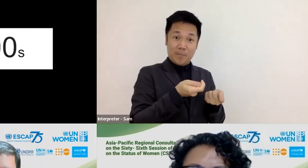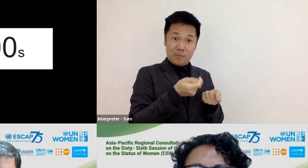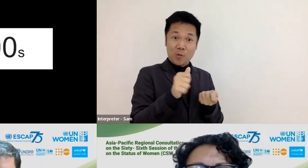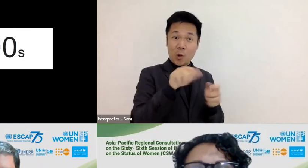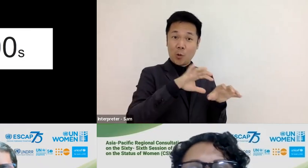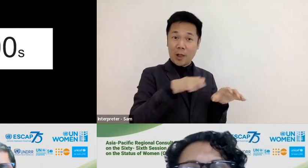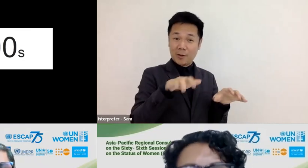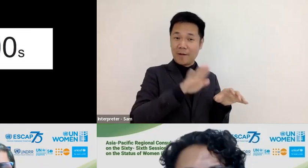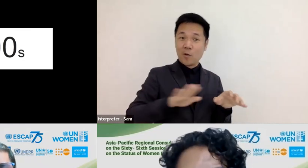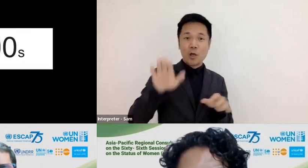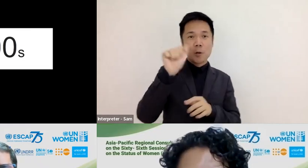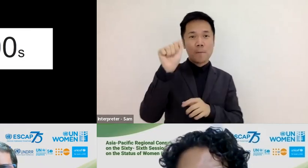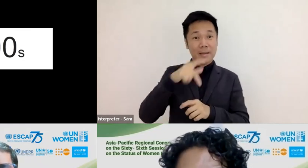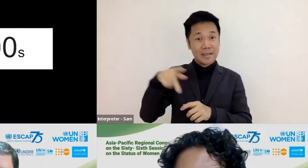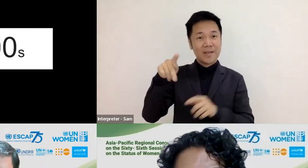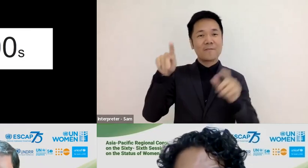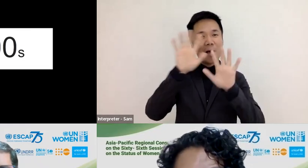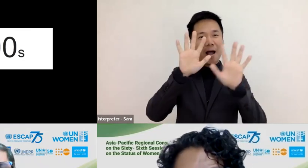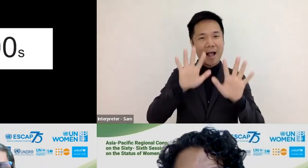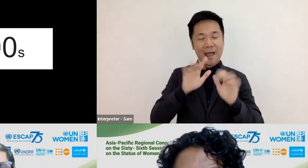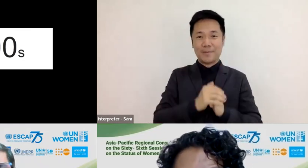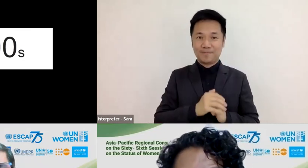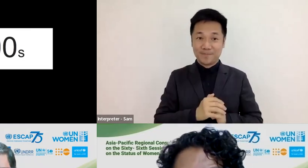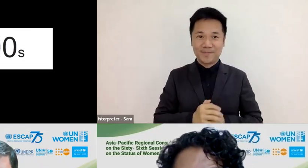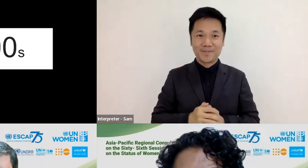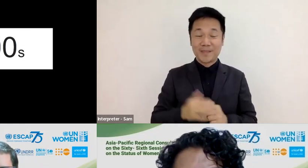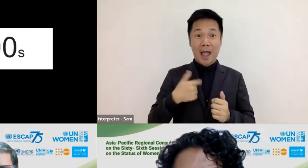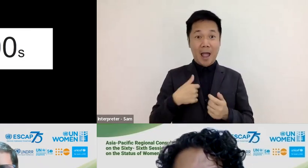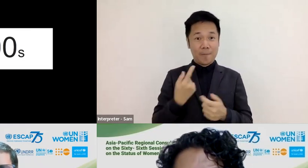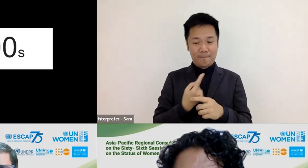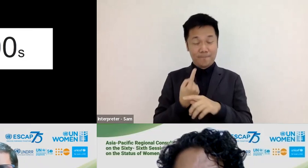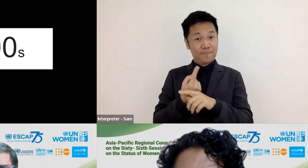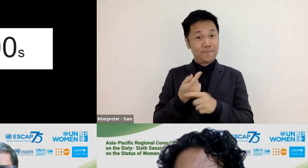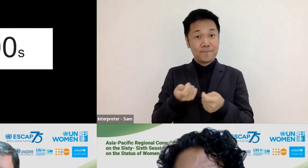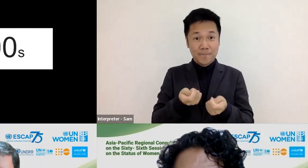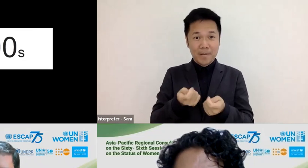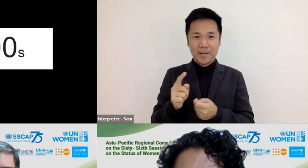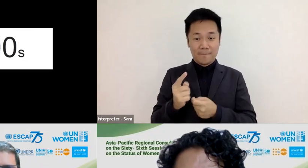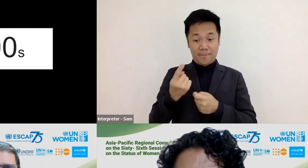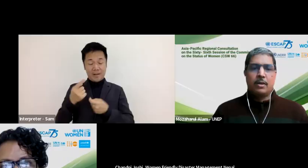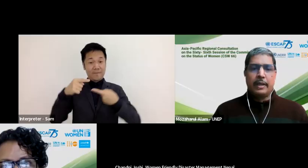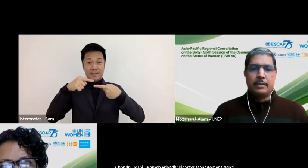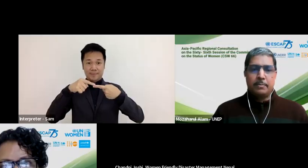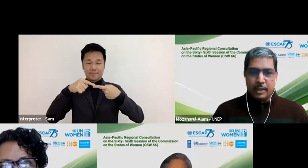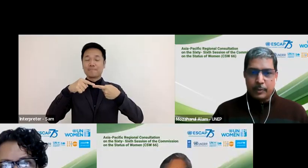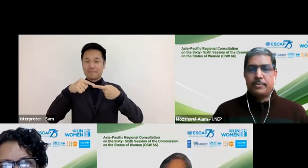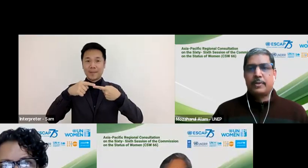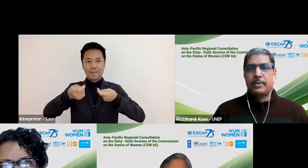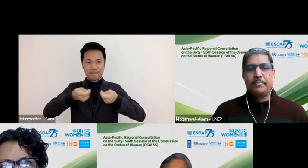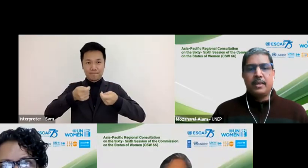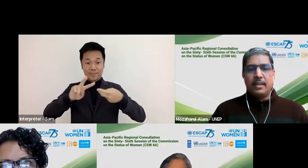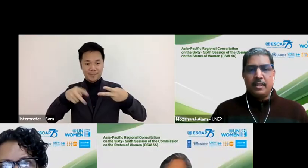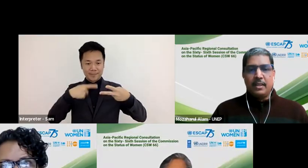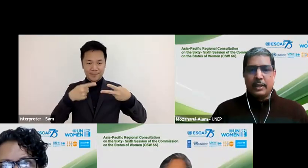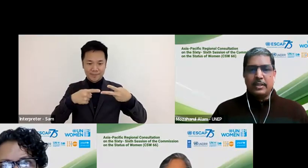for Asia and the Pacific region. I will be moderating first part of the session, and my fellow colleague Branwin